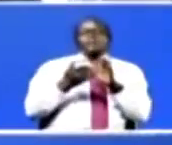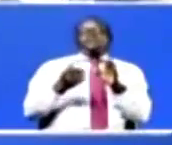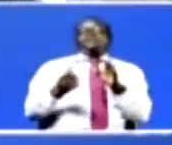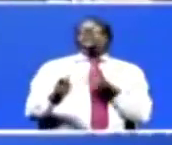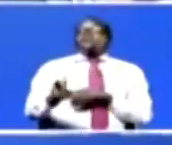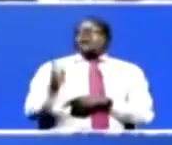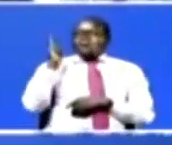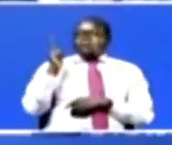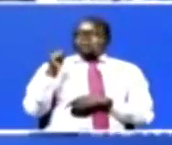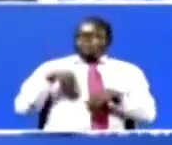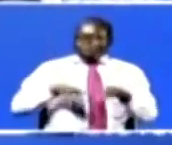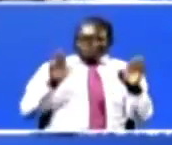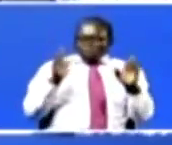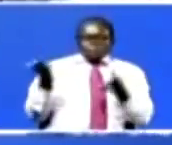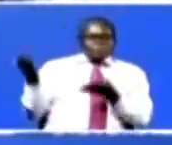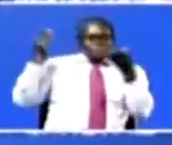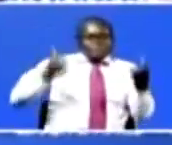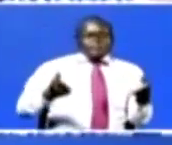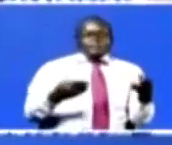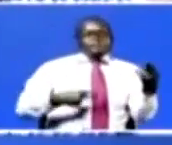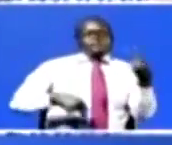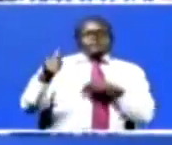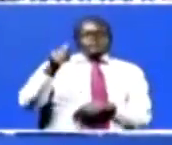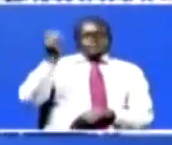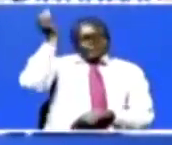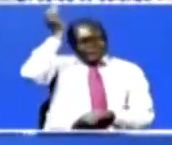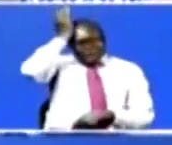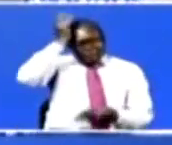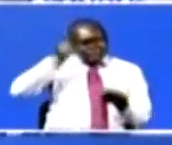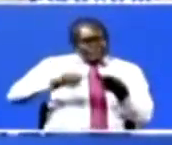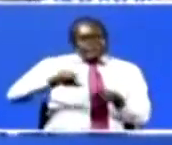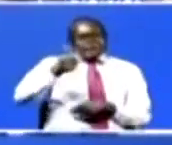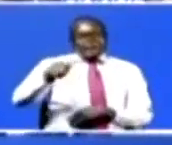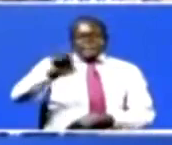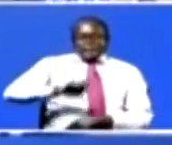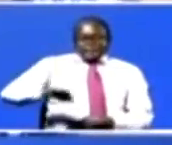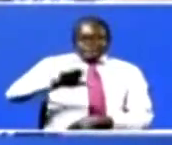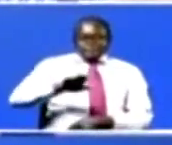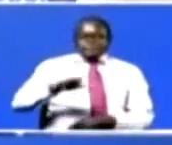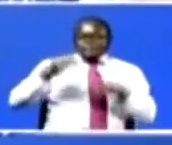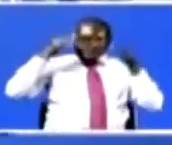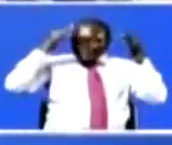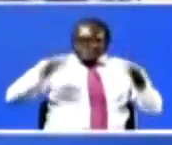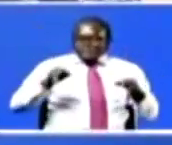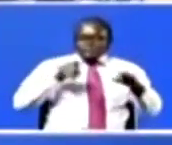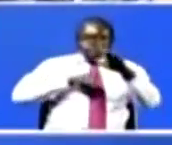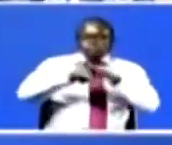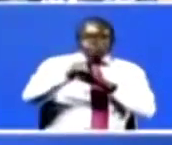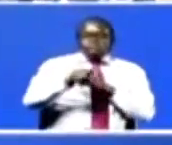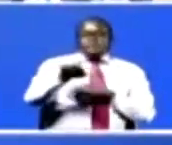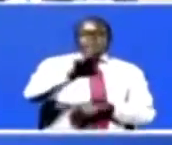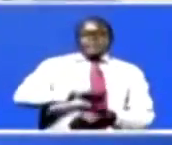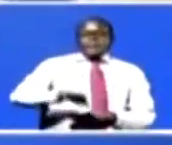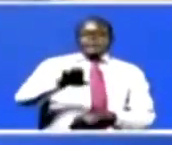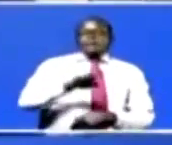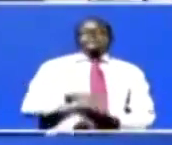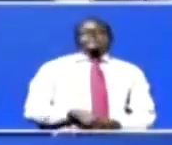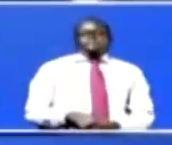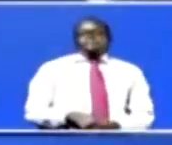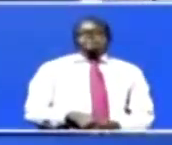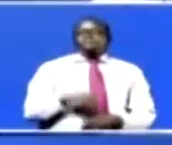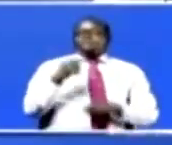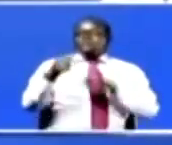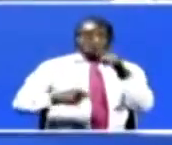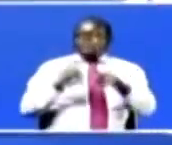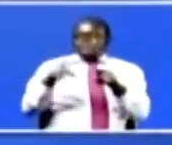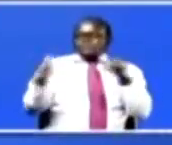the product to clients in Eldoret and beyond. We decided to storm the premises just about when the process